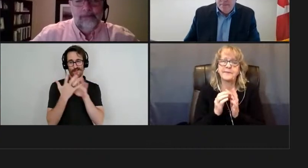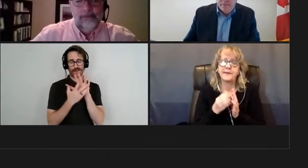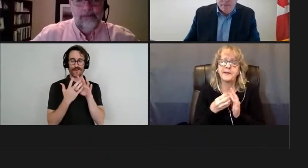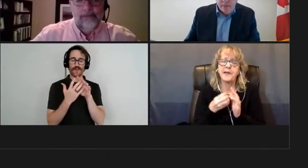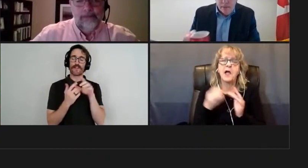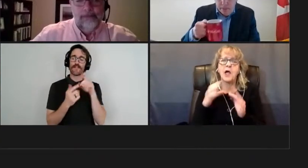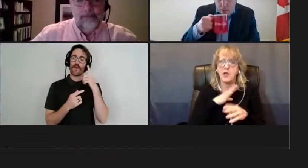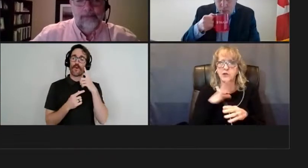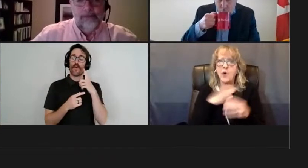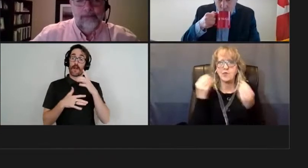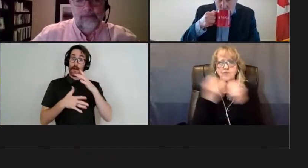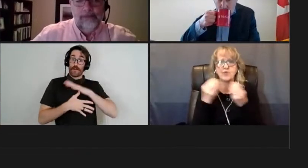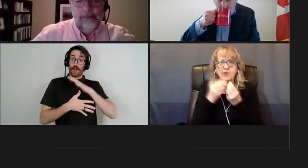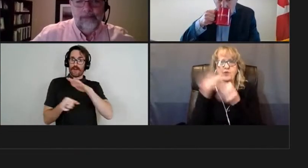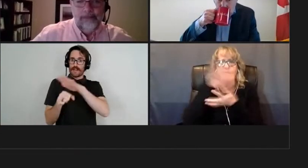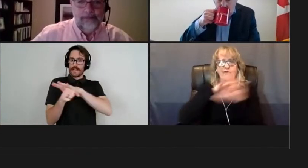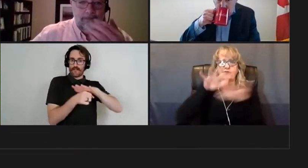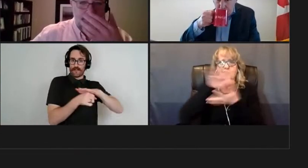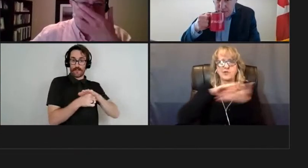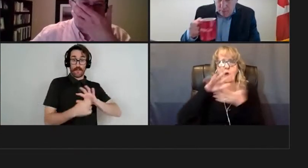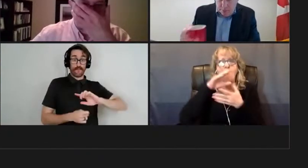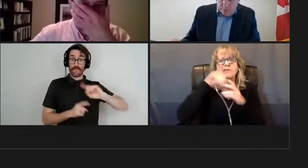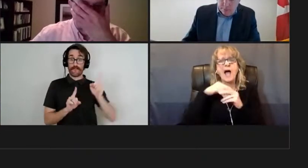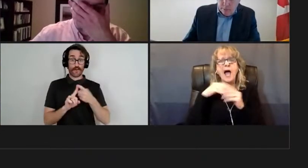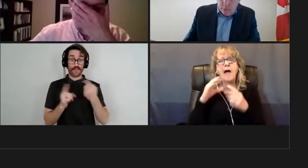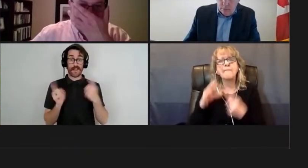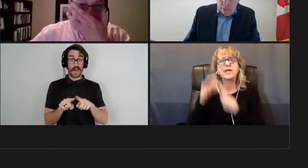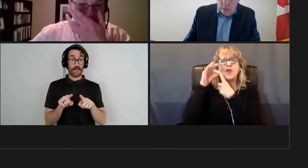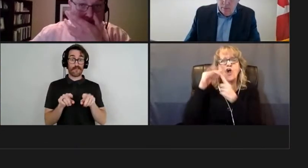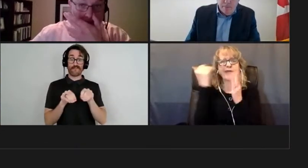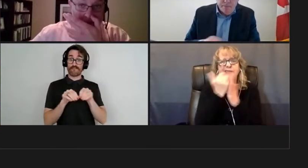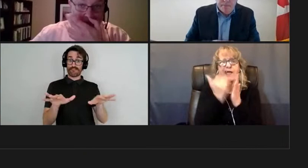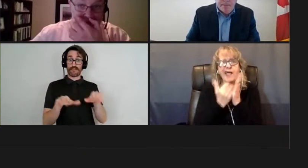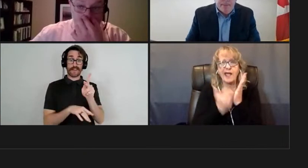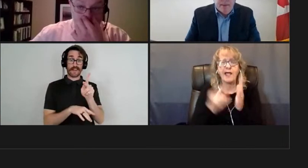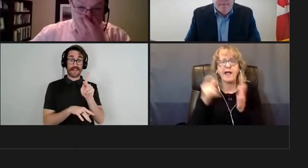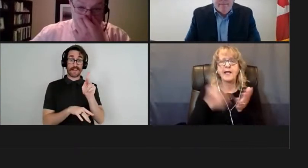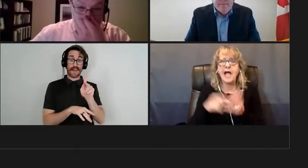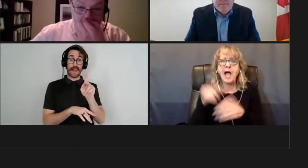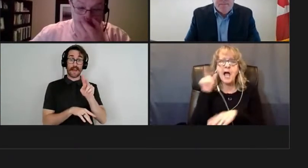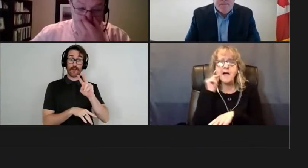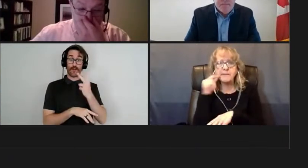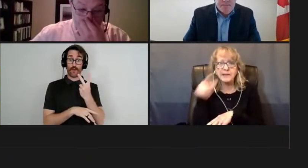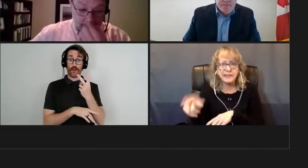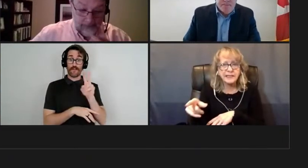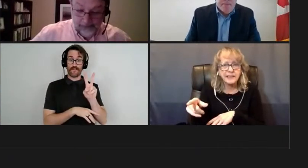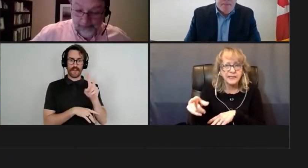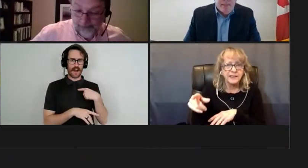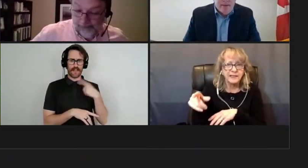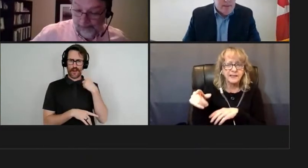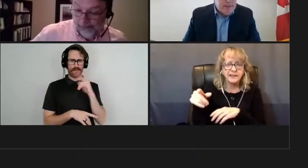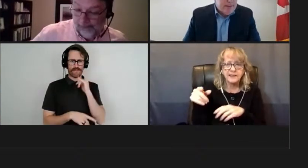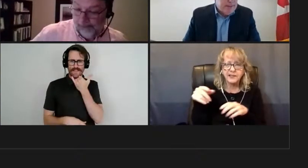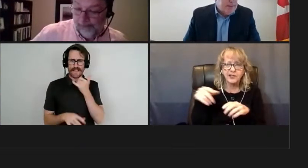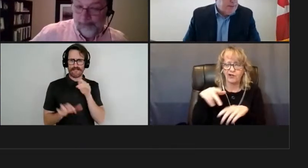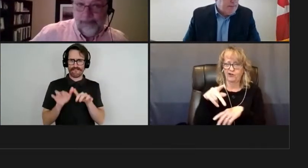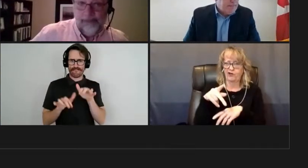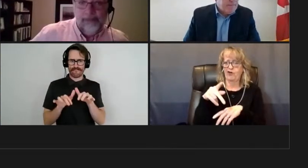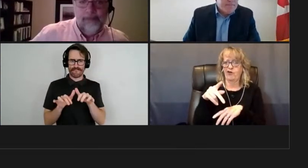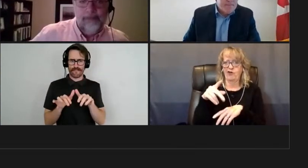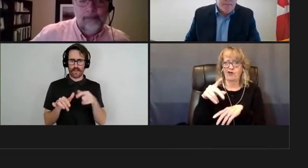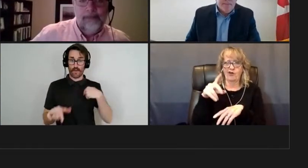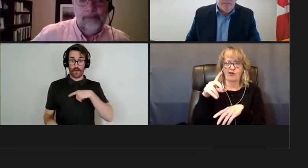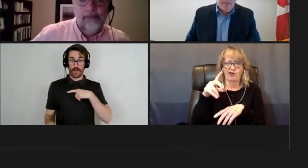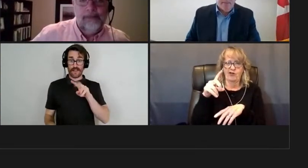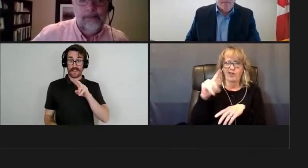areas. When I actually first heard about K2V, I was convinced it was a typo because we're K2B